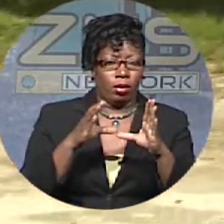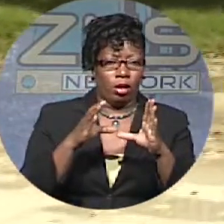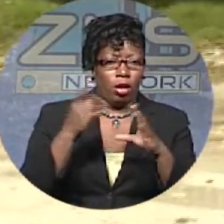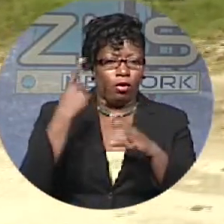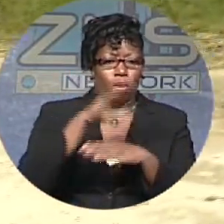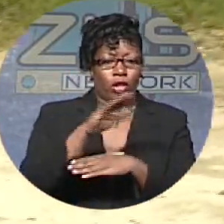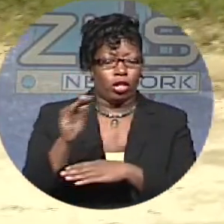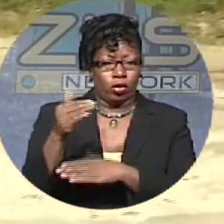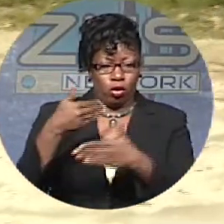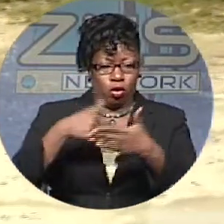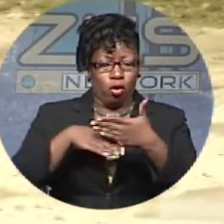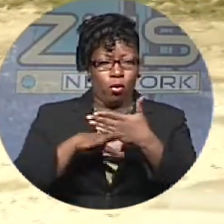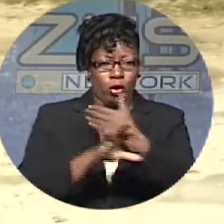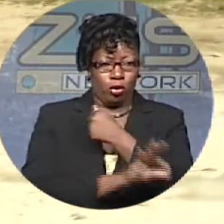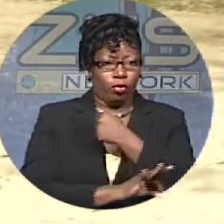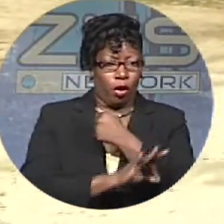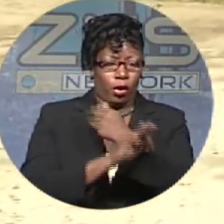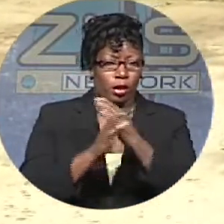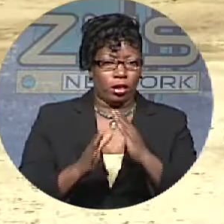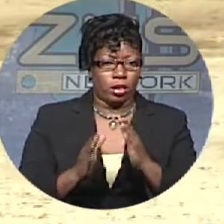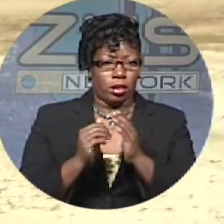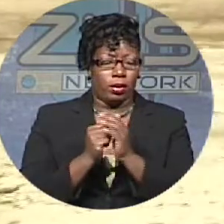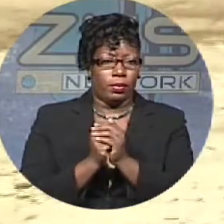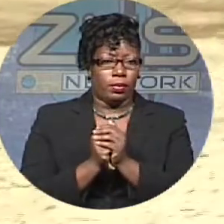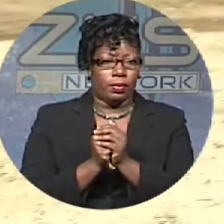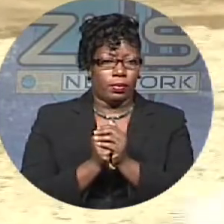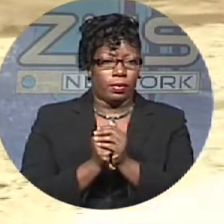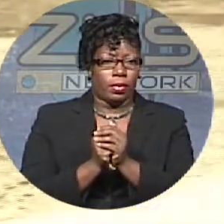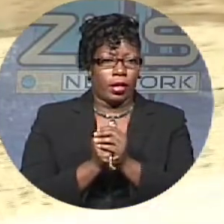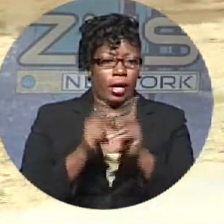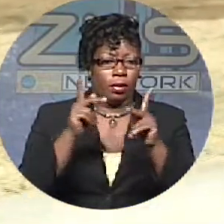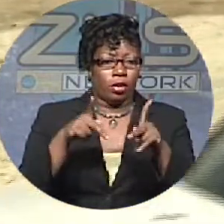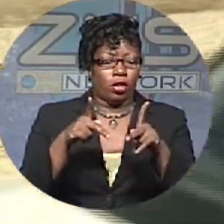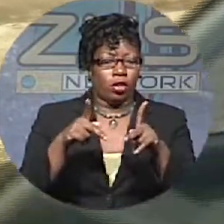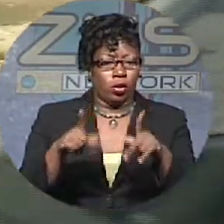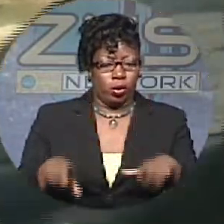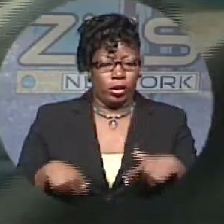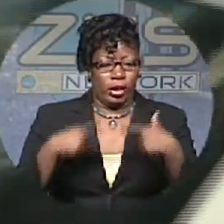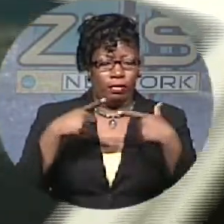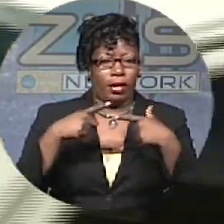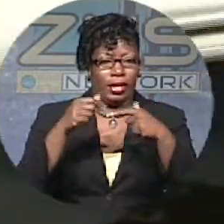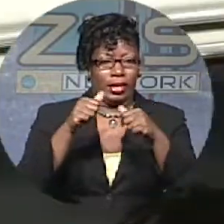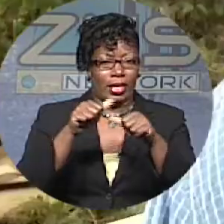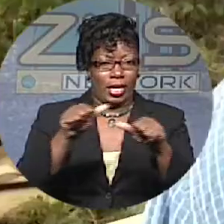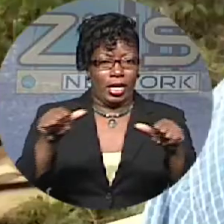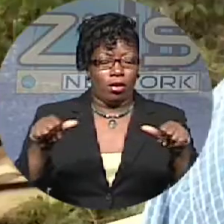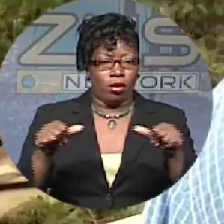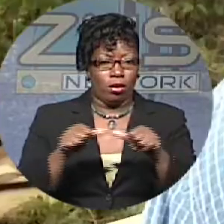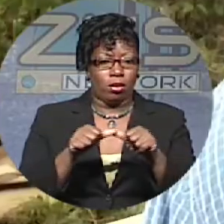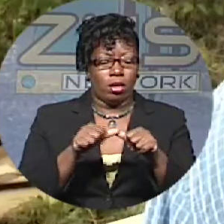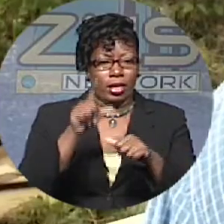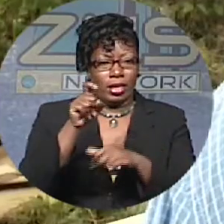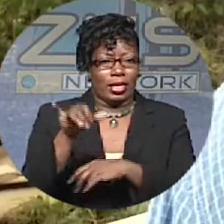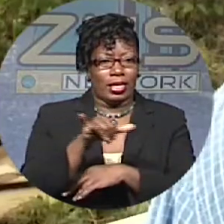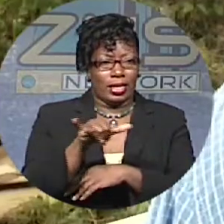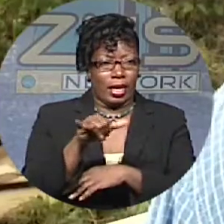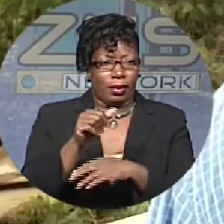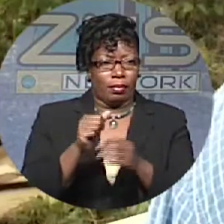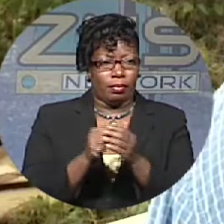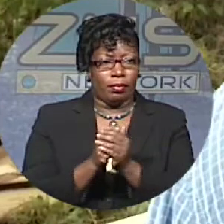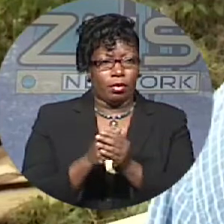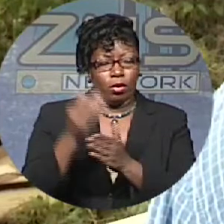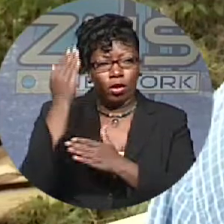many of the shanty towns, Curry says the concerns from those who occupy those areas are the same. I believe a lot of them want to get